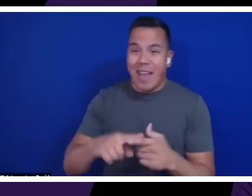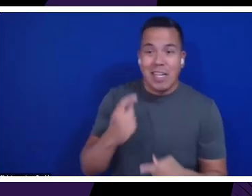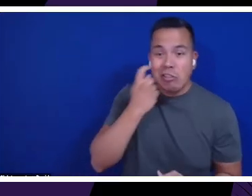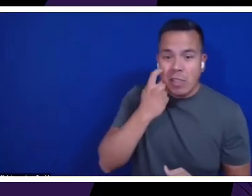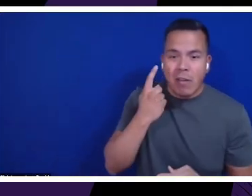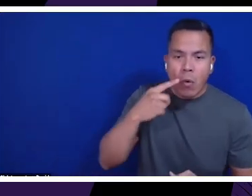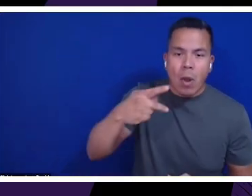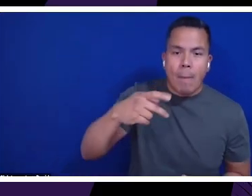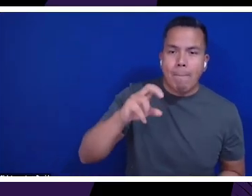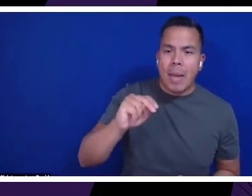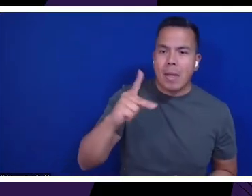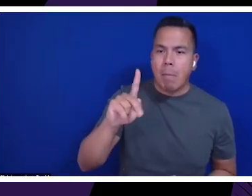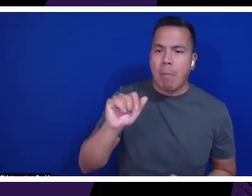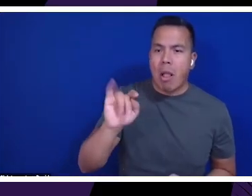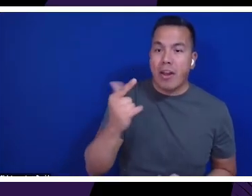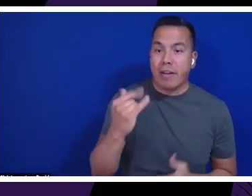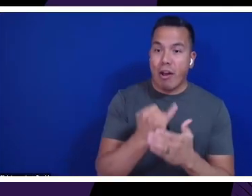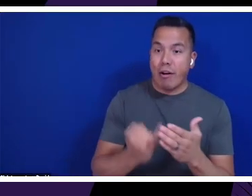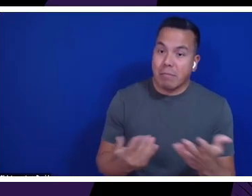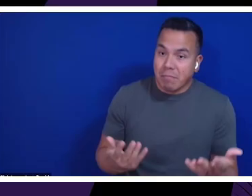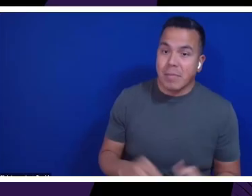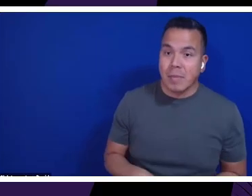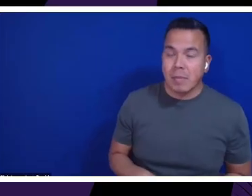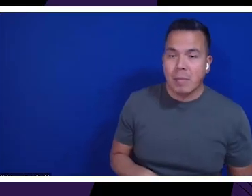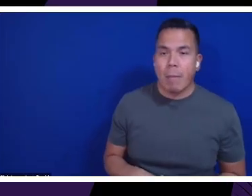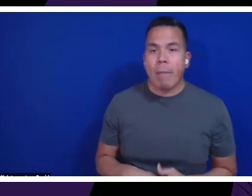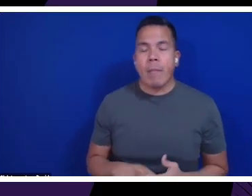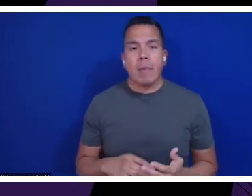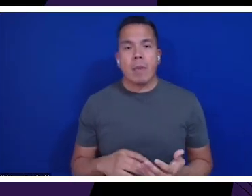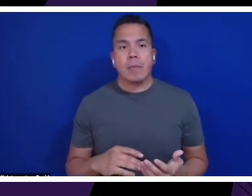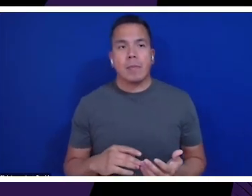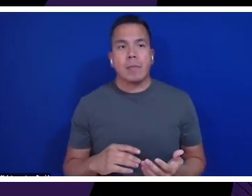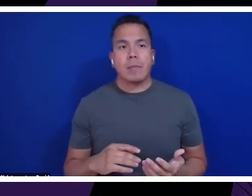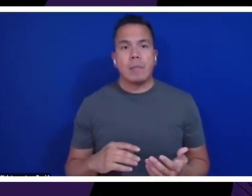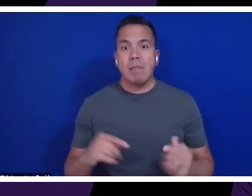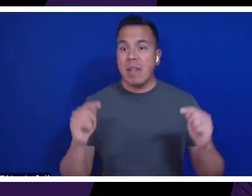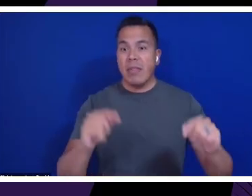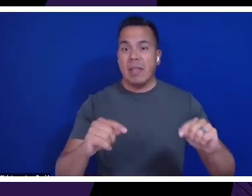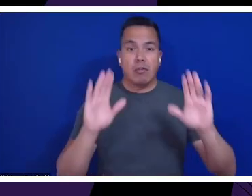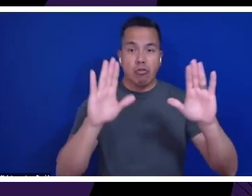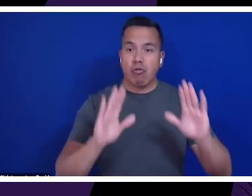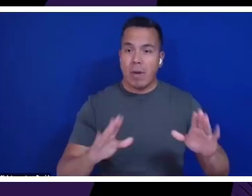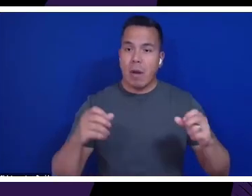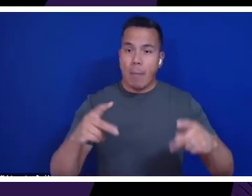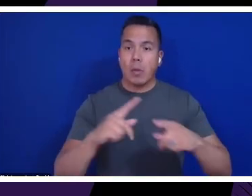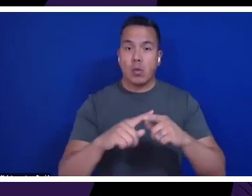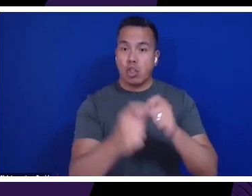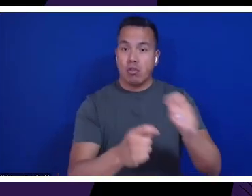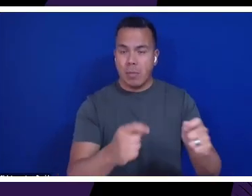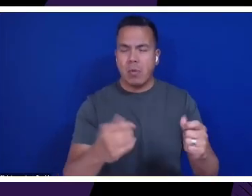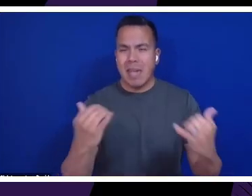art. And with this grant and the opportunity to contribute, I feel really I've come full circle, and that is